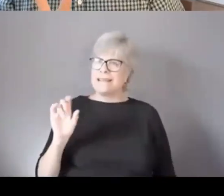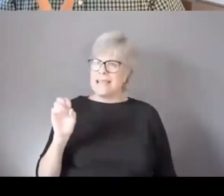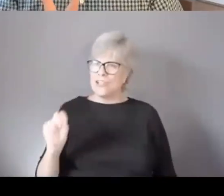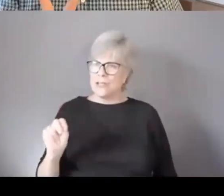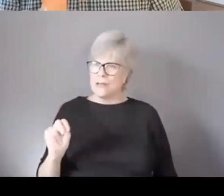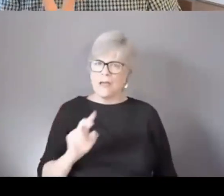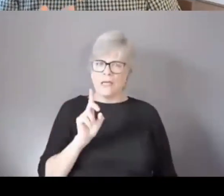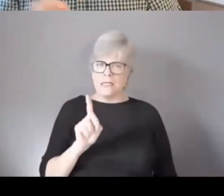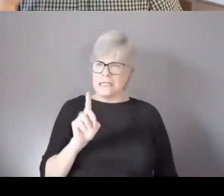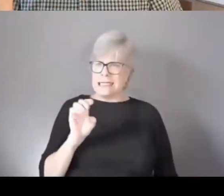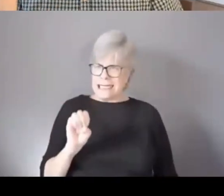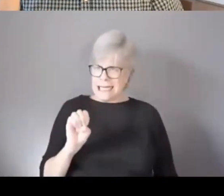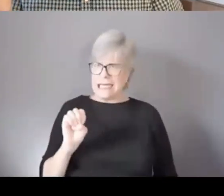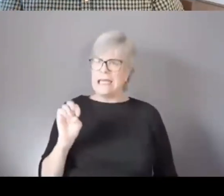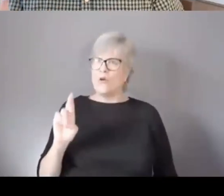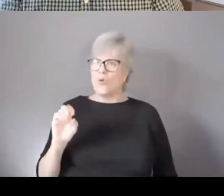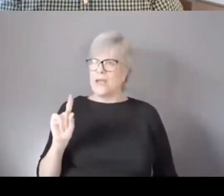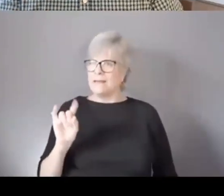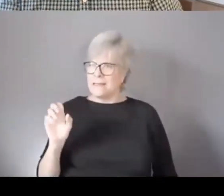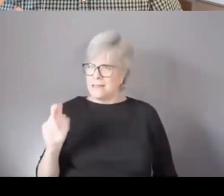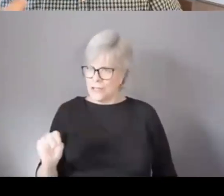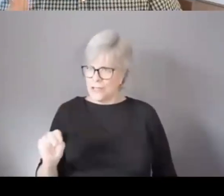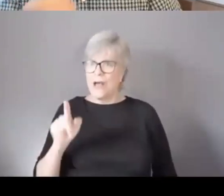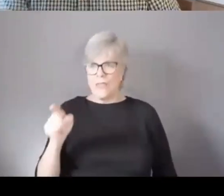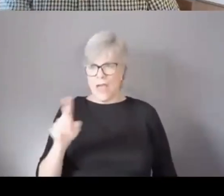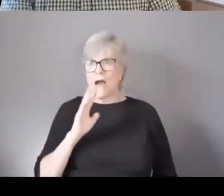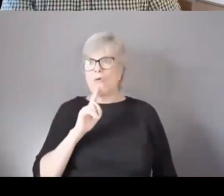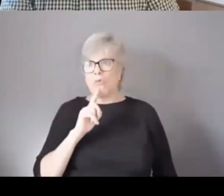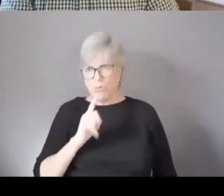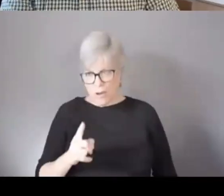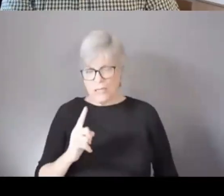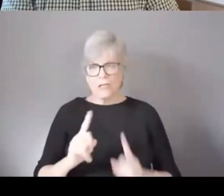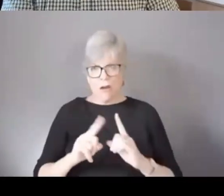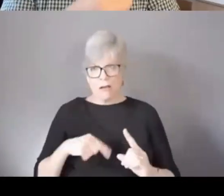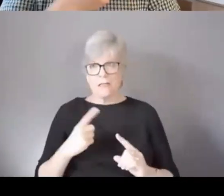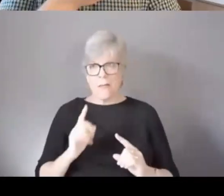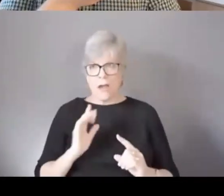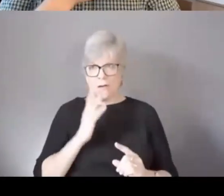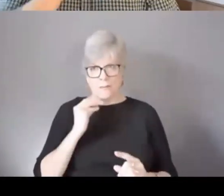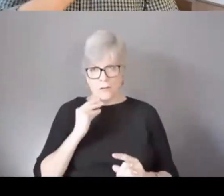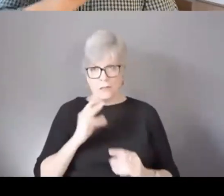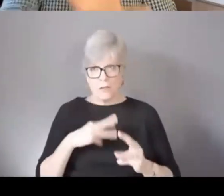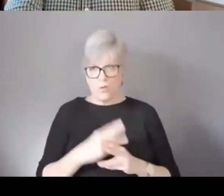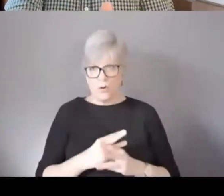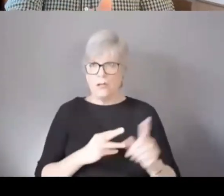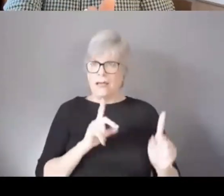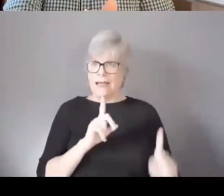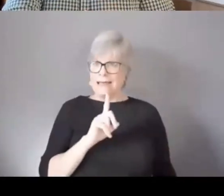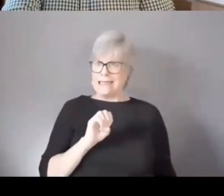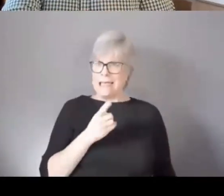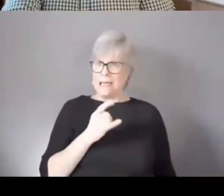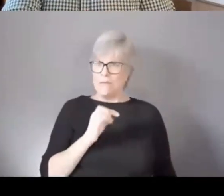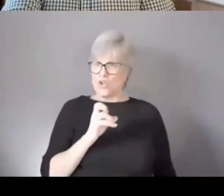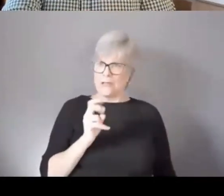two terms that really speak to our experience in the world. So depersonalization is, I feel like I'm watching